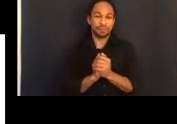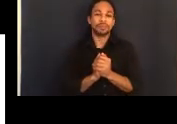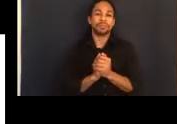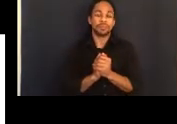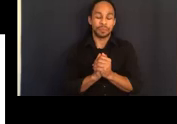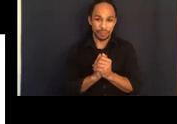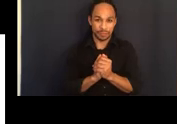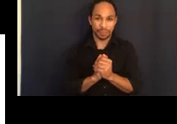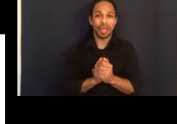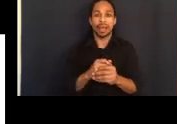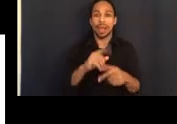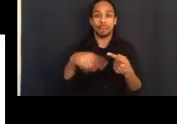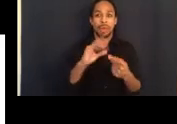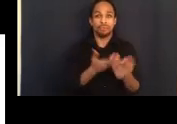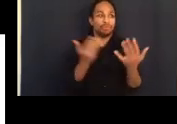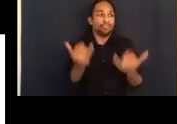humans.